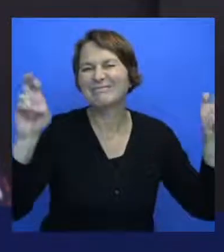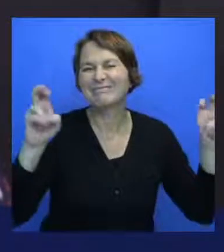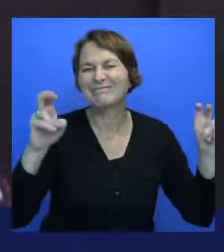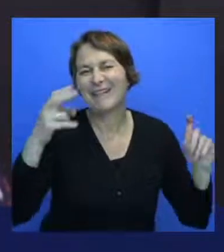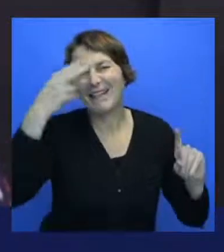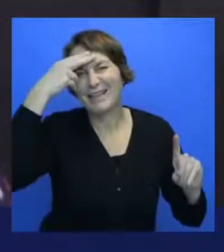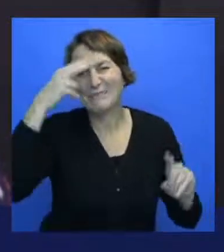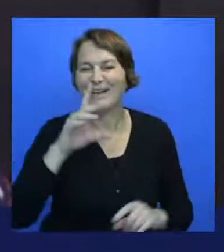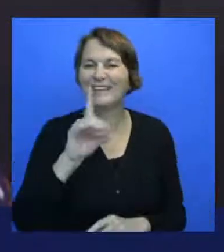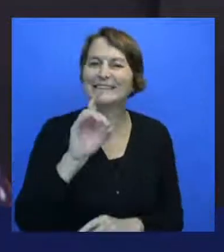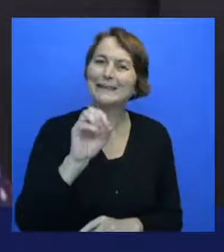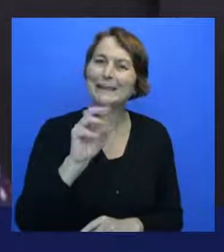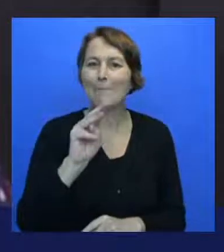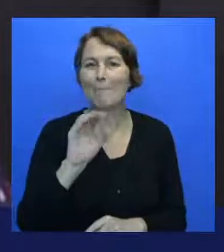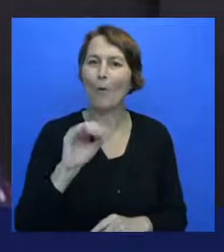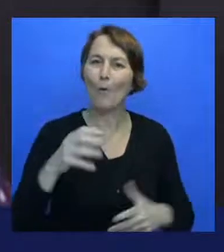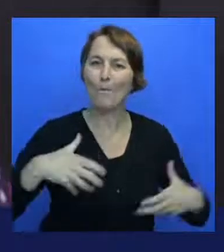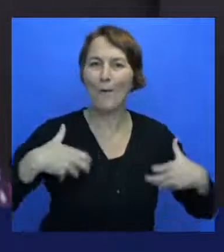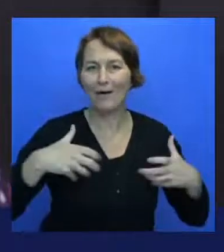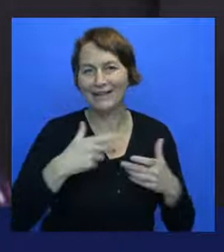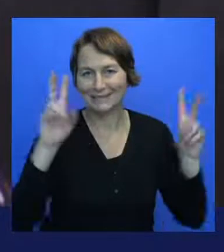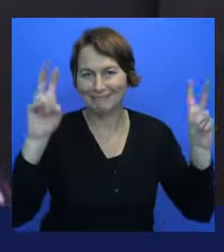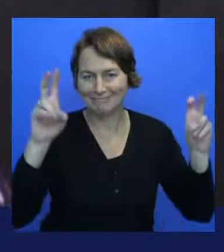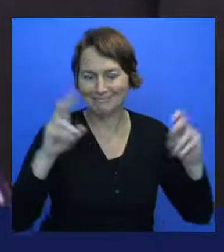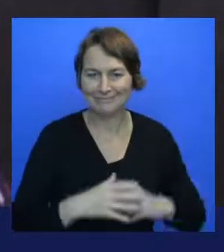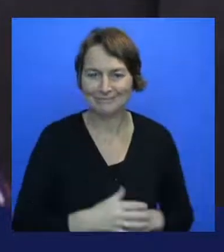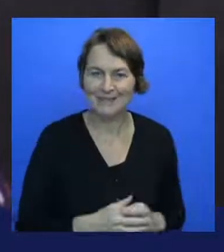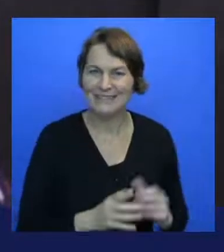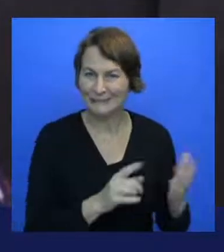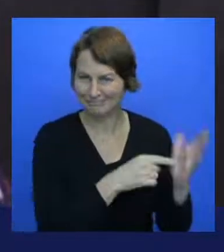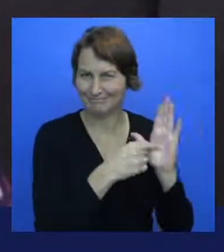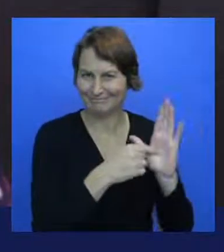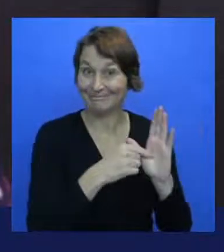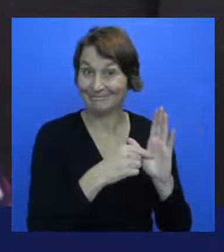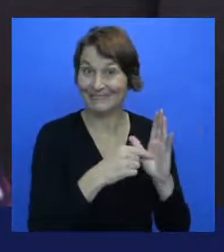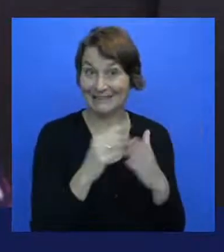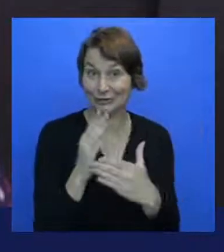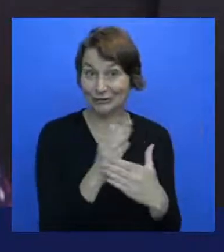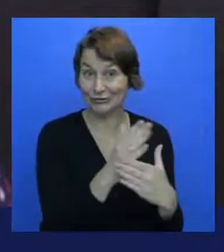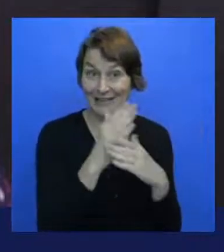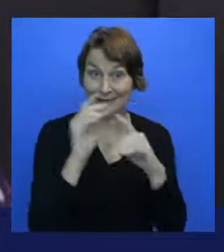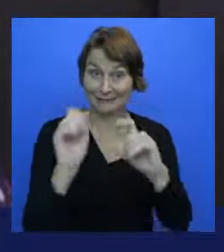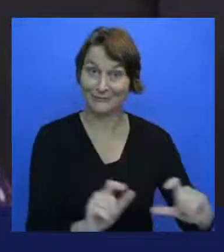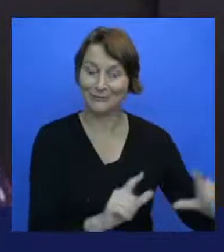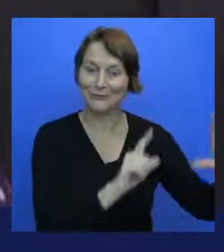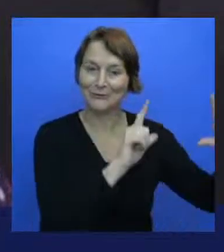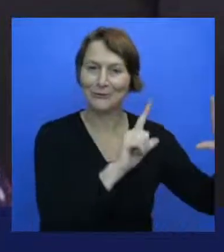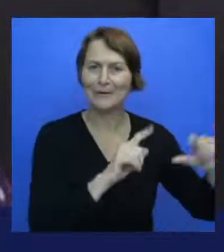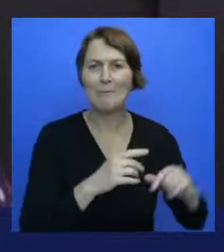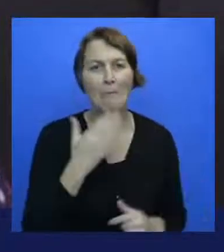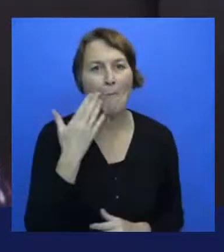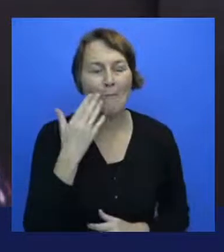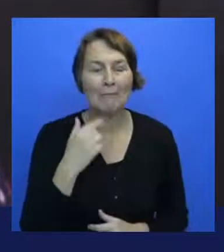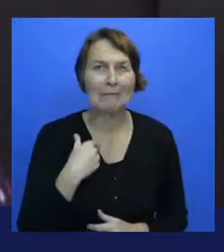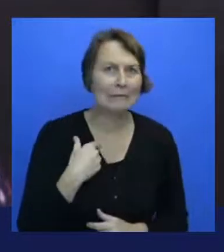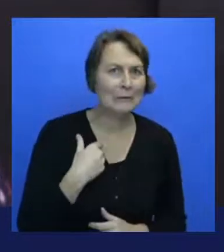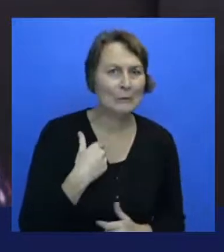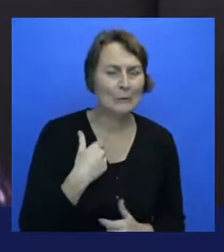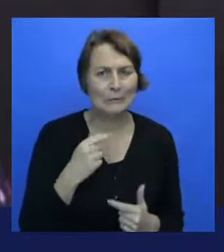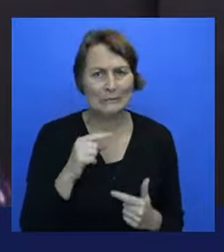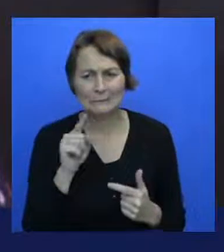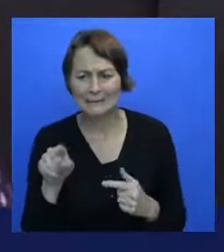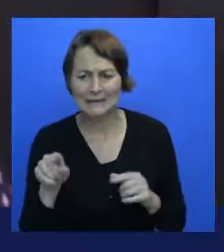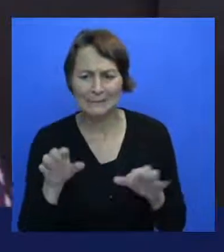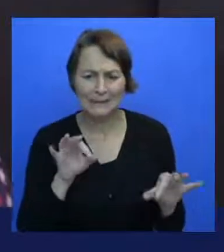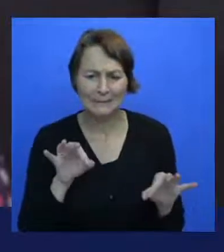screen here. I think this is the right one. You never know which screen you're going to share. It's always so. I think it's